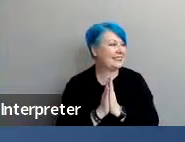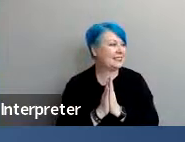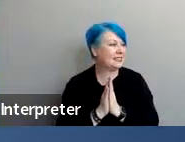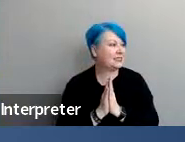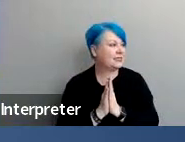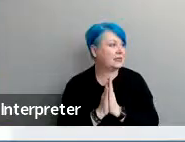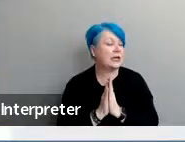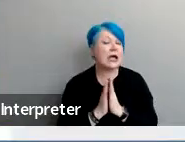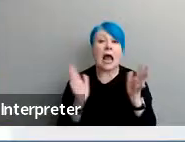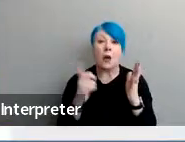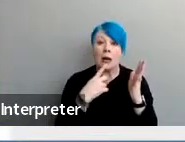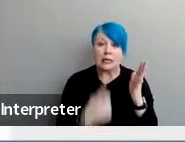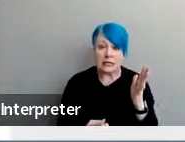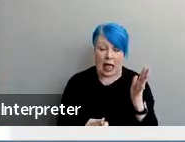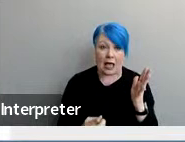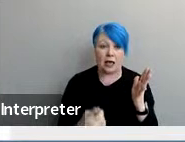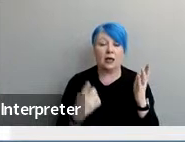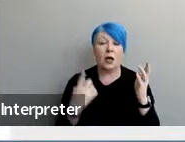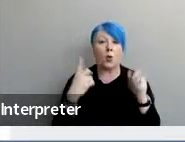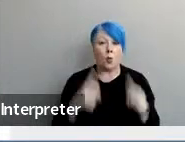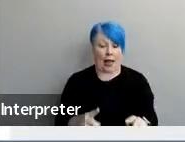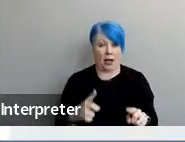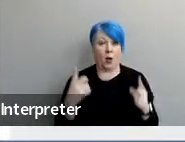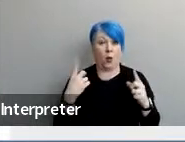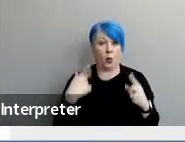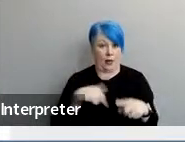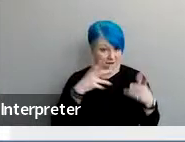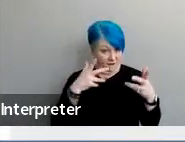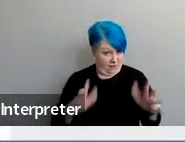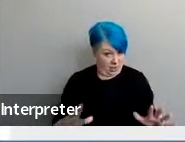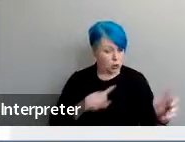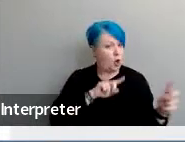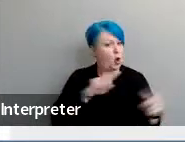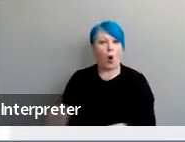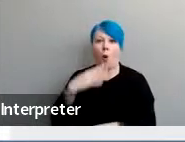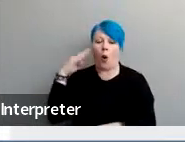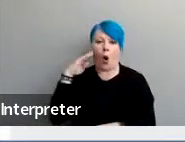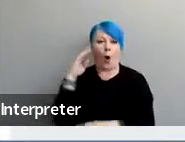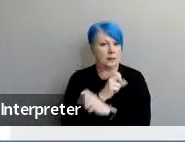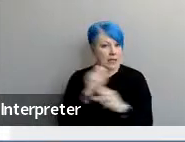out here, let everybody go home safely, stay home. Don't try to